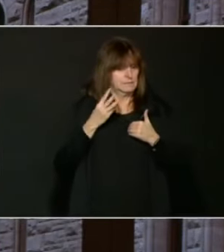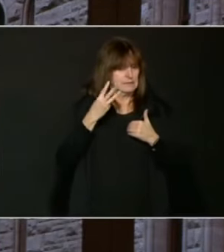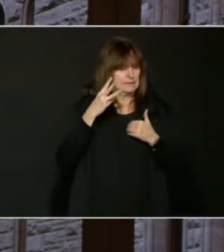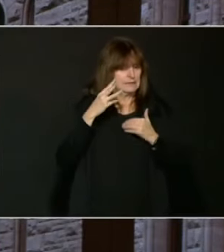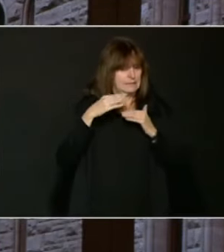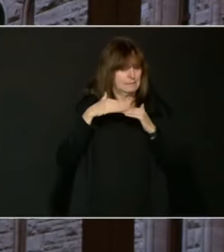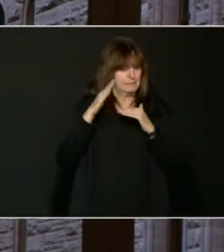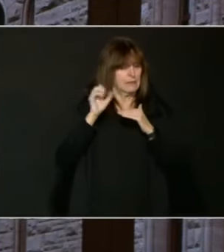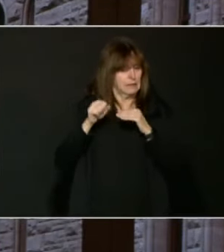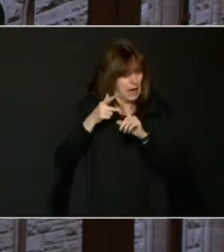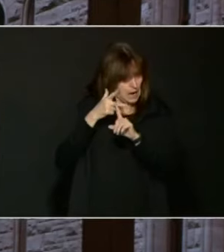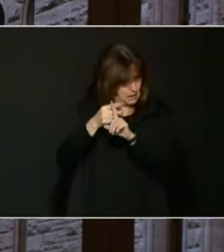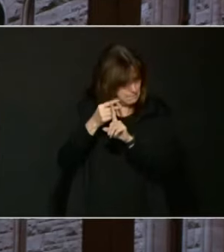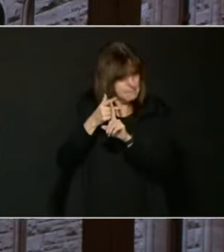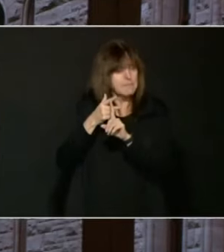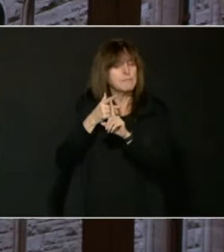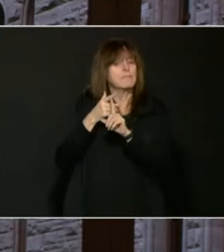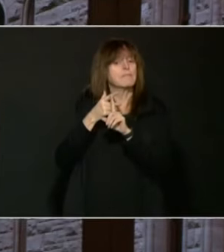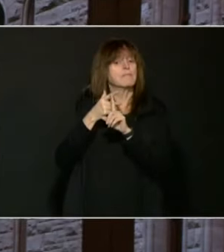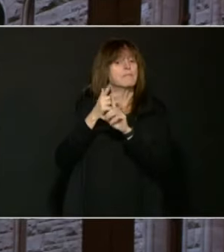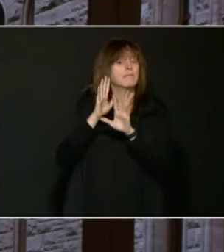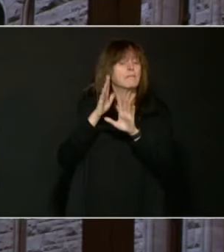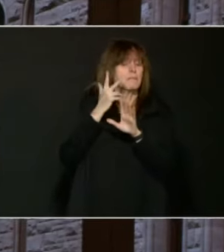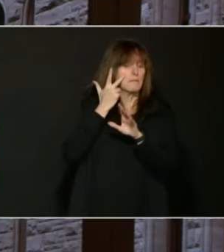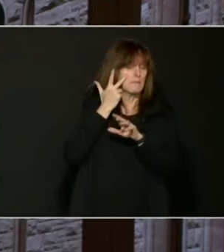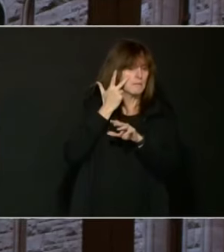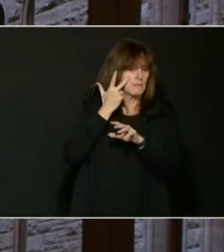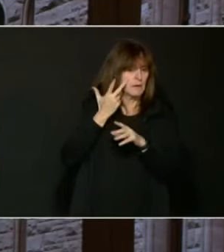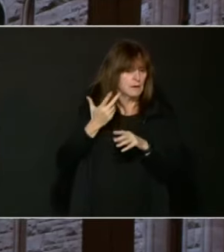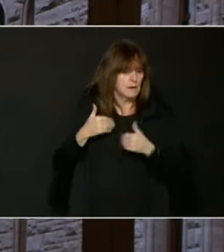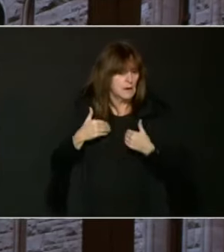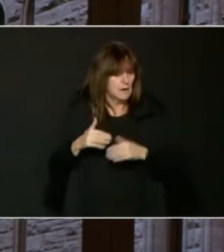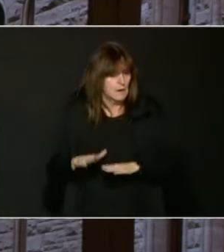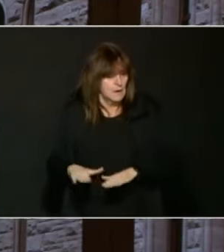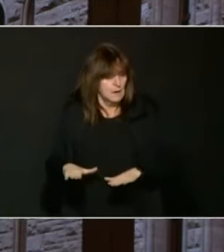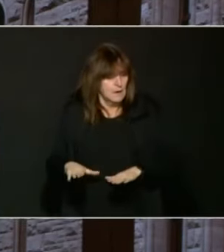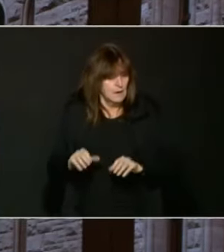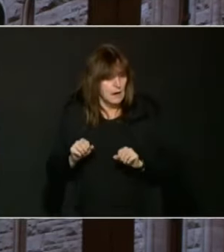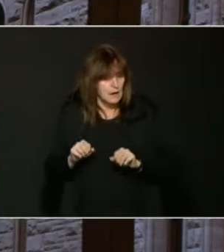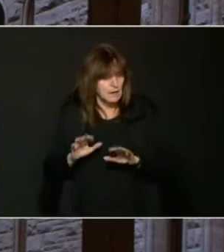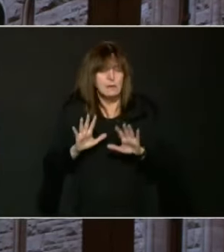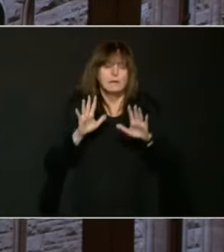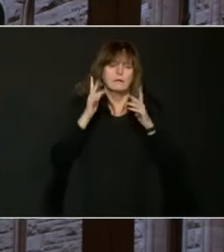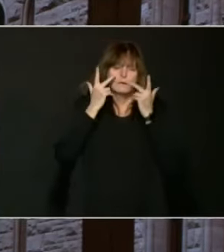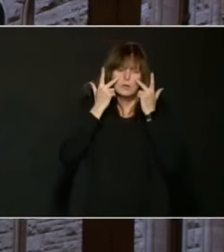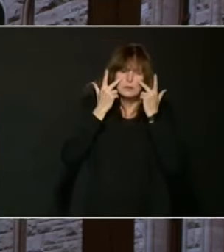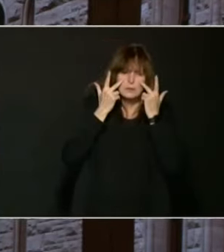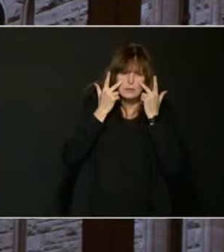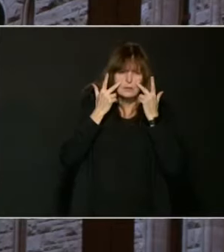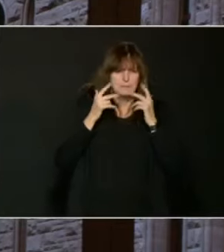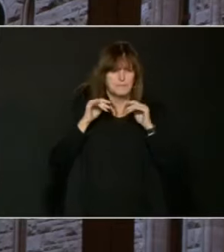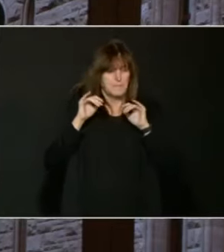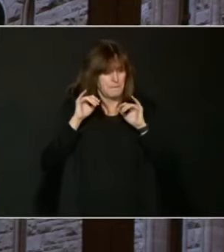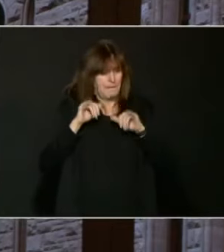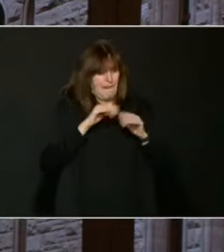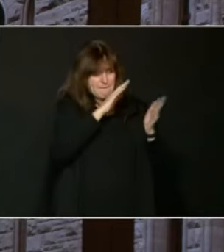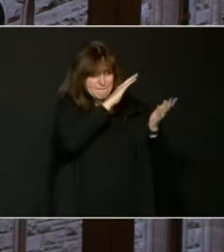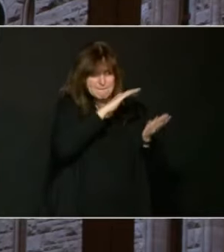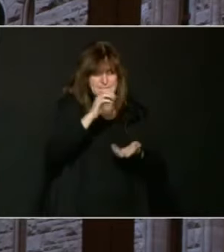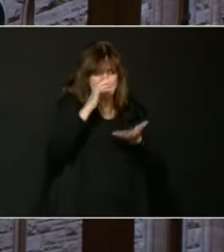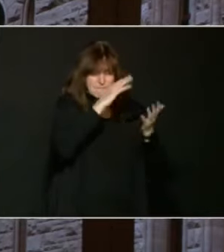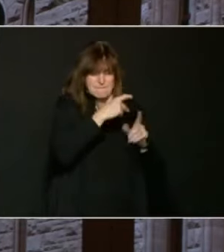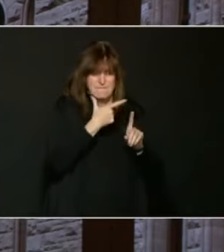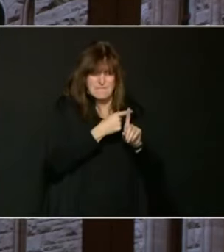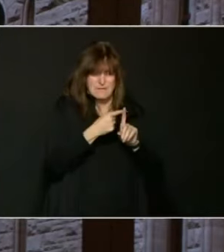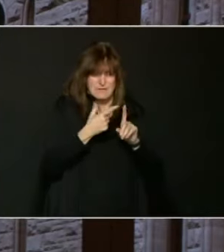I think with all those things in place, I'd like to think about that. I know it's a valuable aspect. Having been